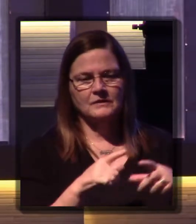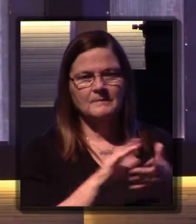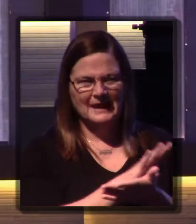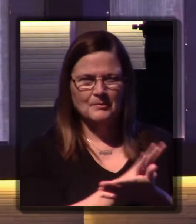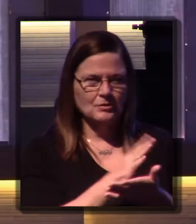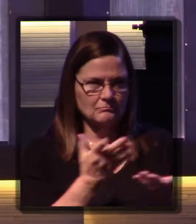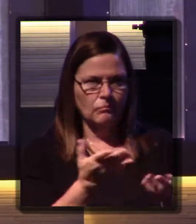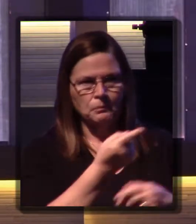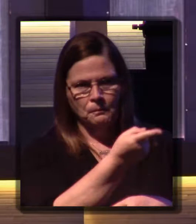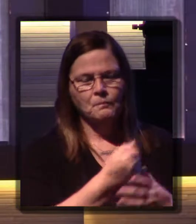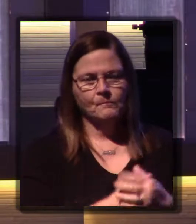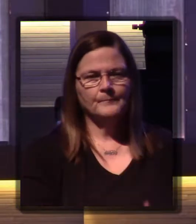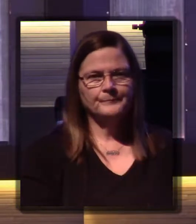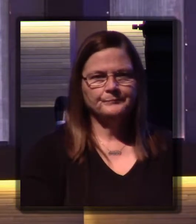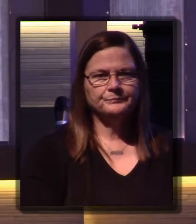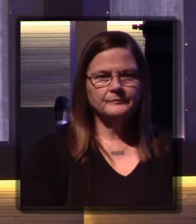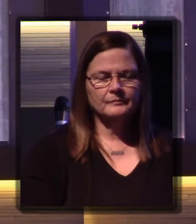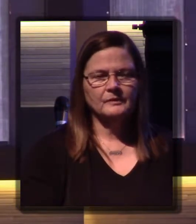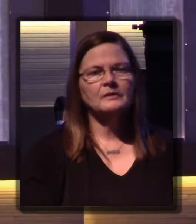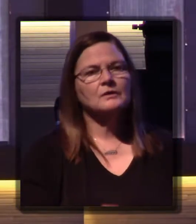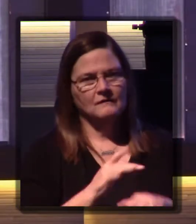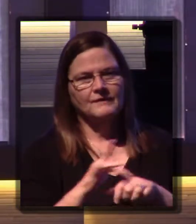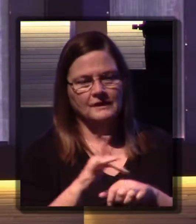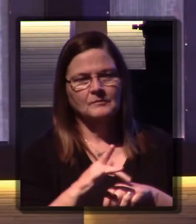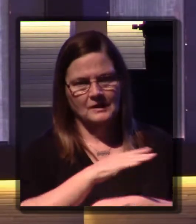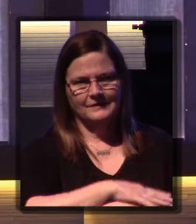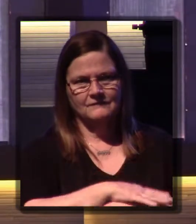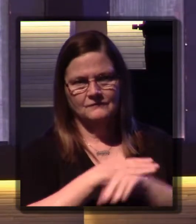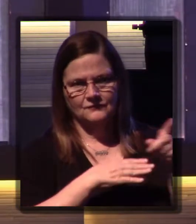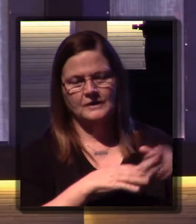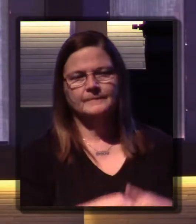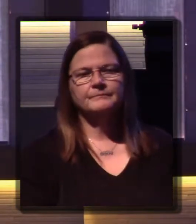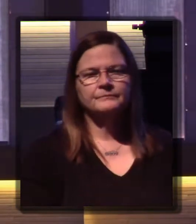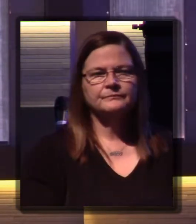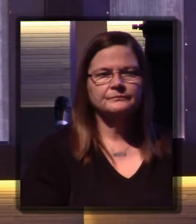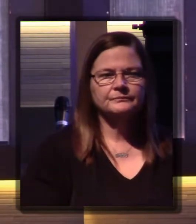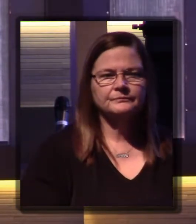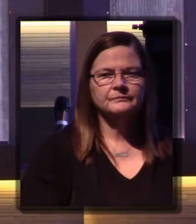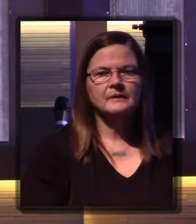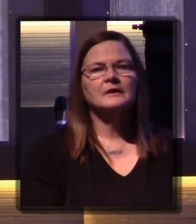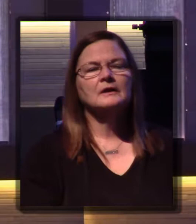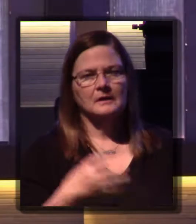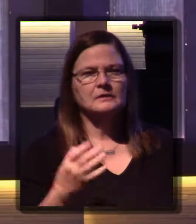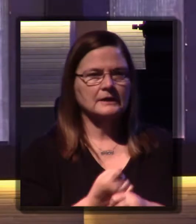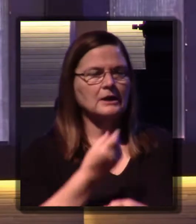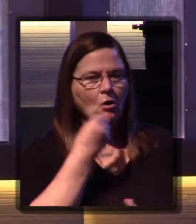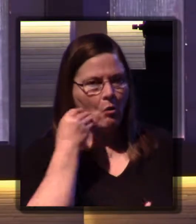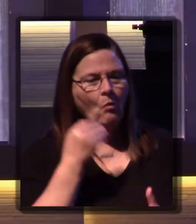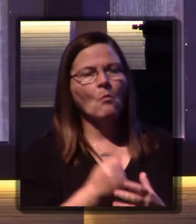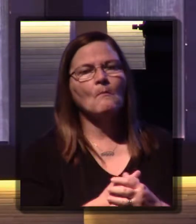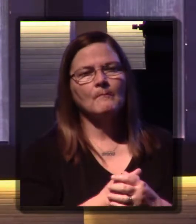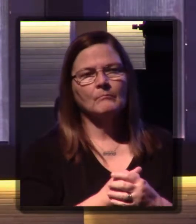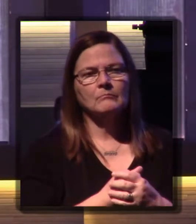small slips of paper. If you didn't get one on your way in, they're available on the credenza in the back. Please help yourself. We encourage you to take one of these